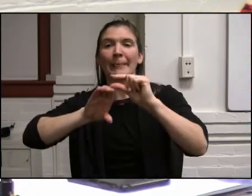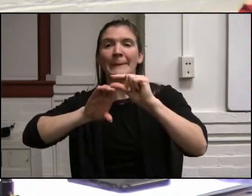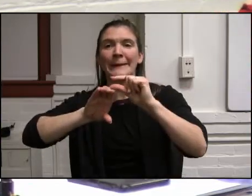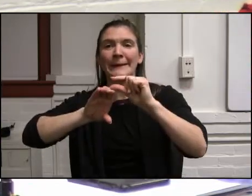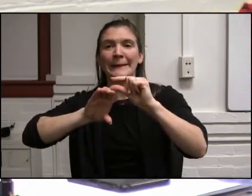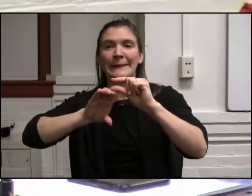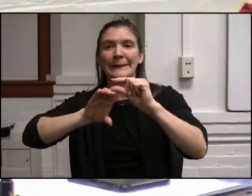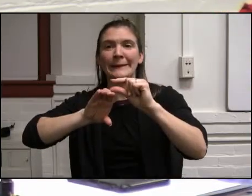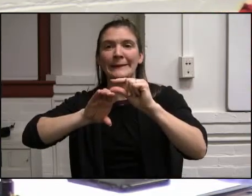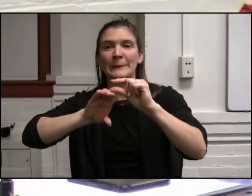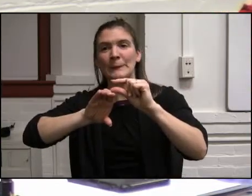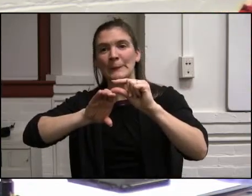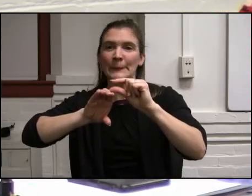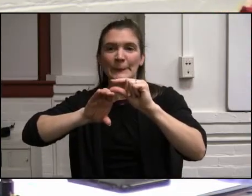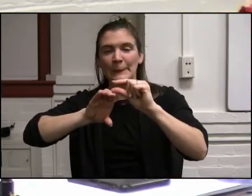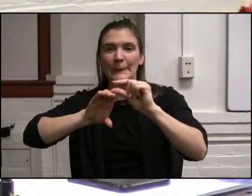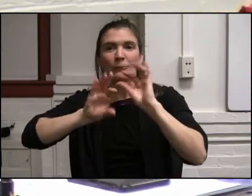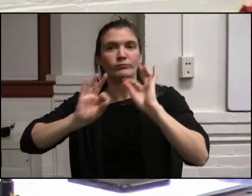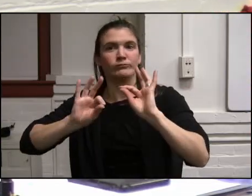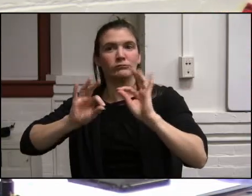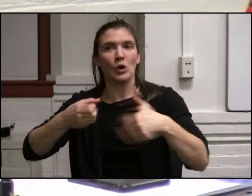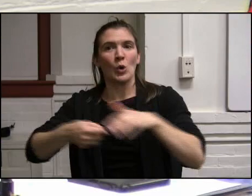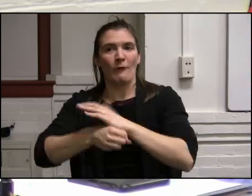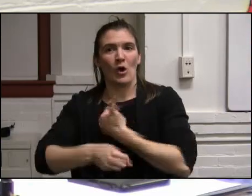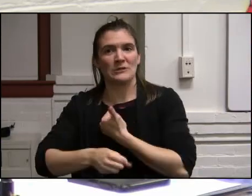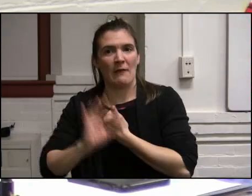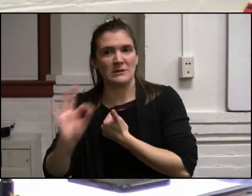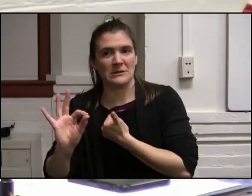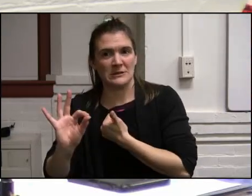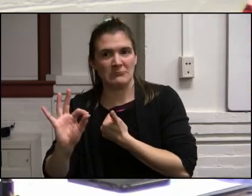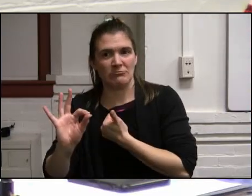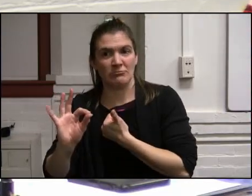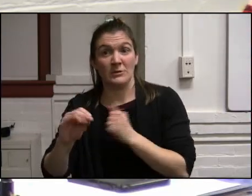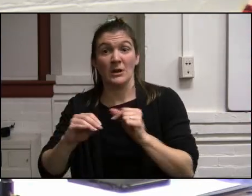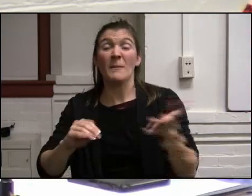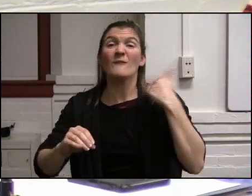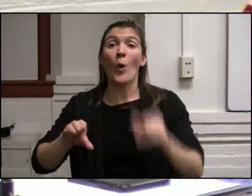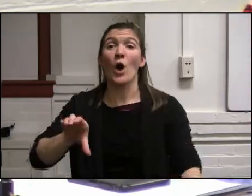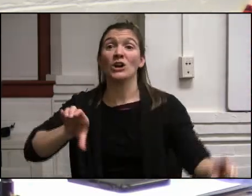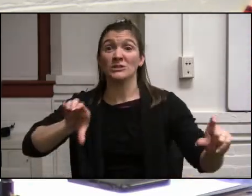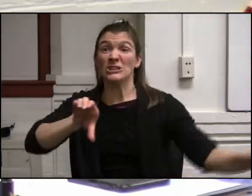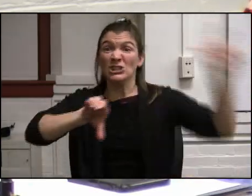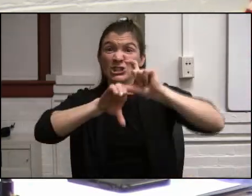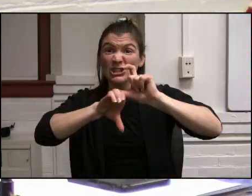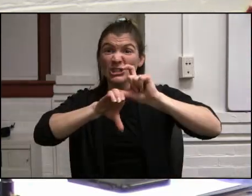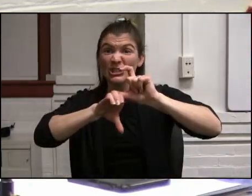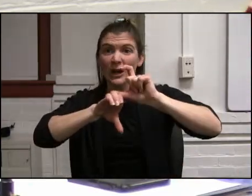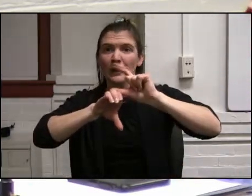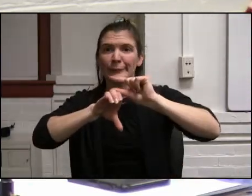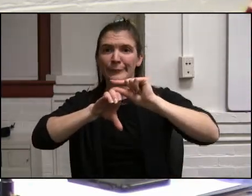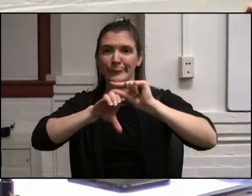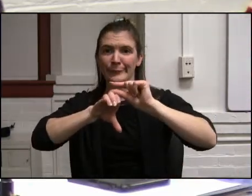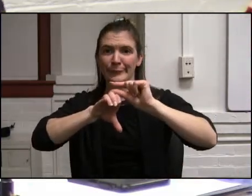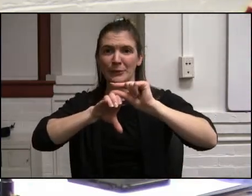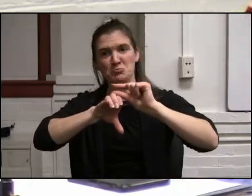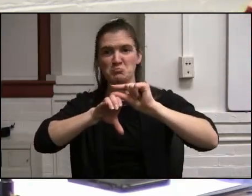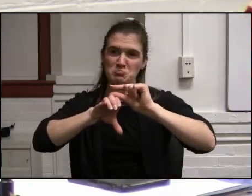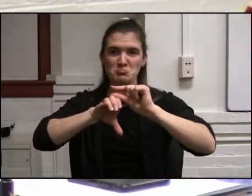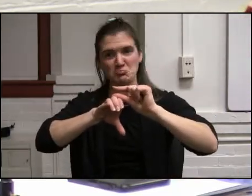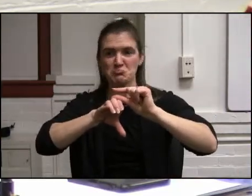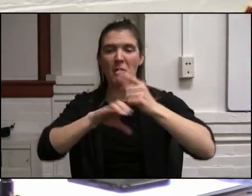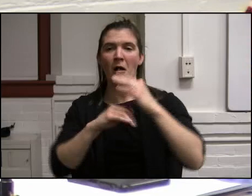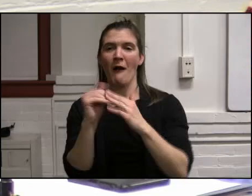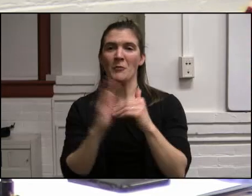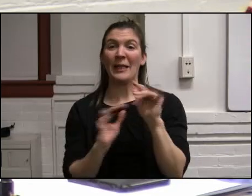$215,000, so still just slightly above the actuarial estimate. No longer a significant cushion, but sort of a rounding cushion.